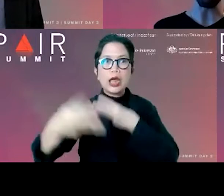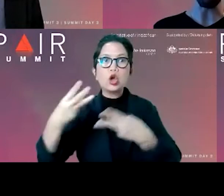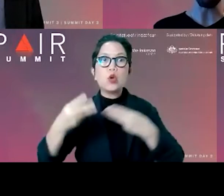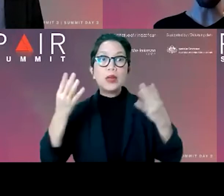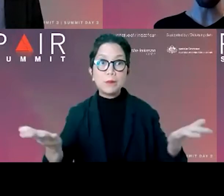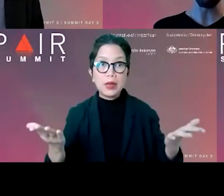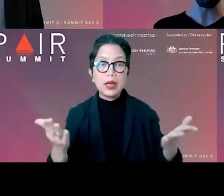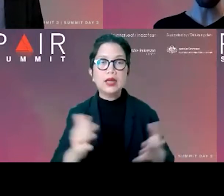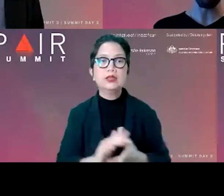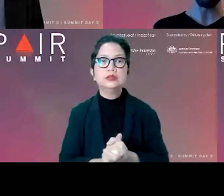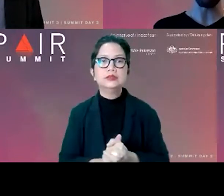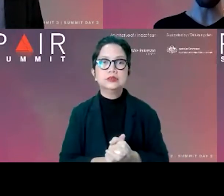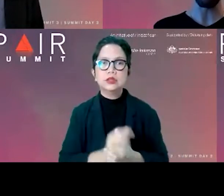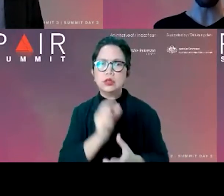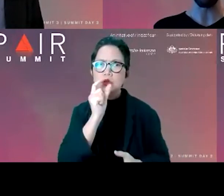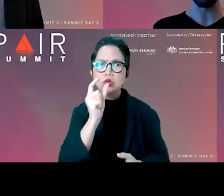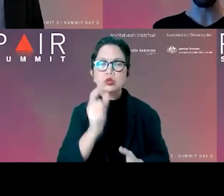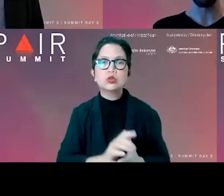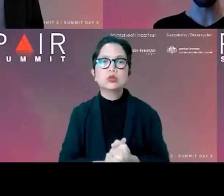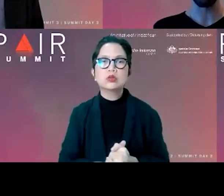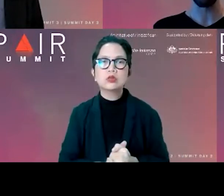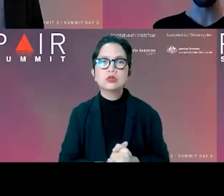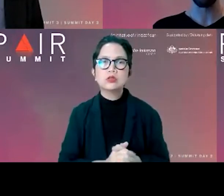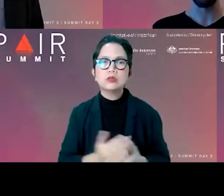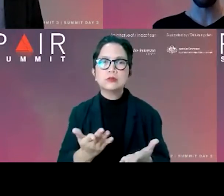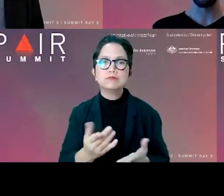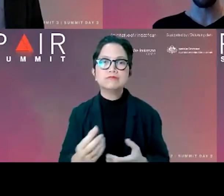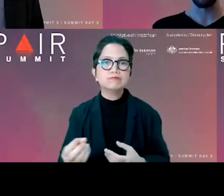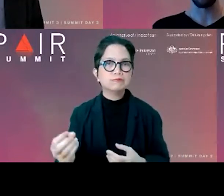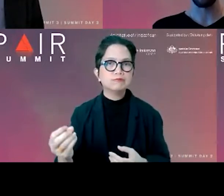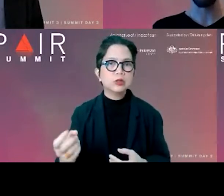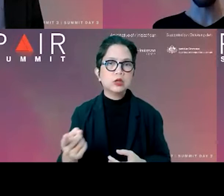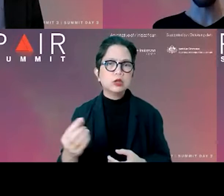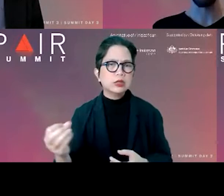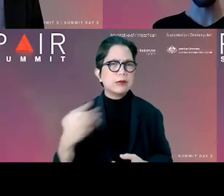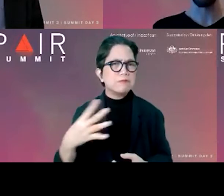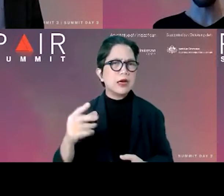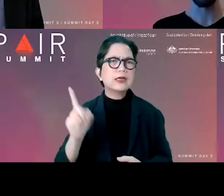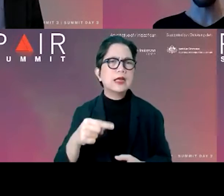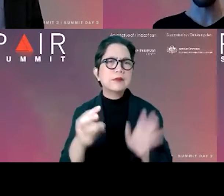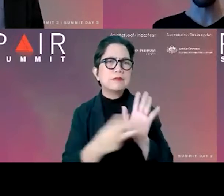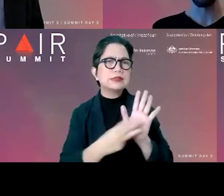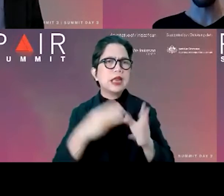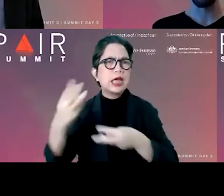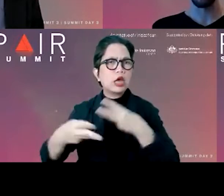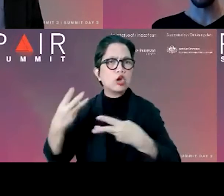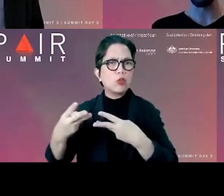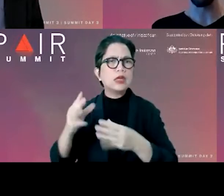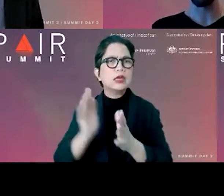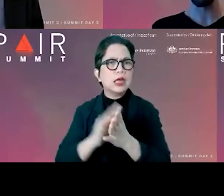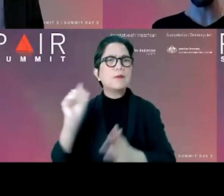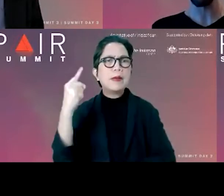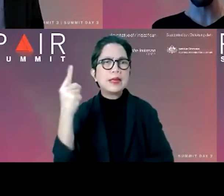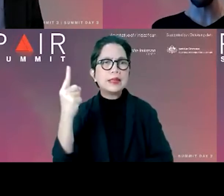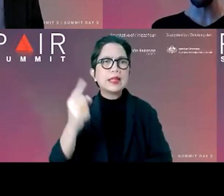financial precarity lead to life-threatening situation. And government need to make the impossible